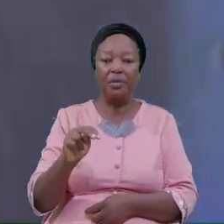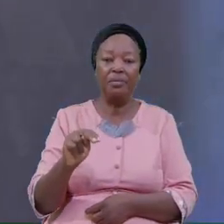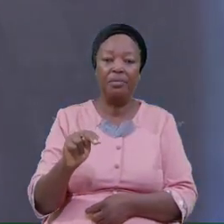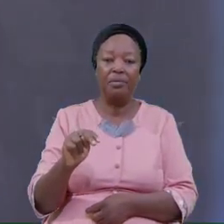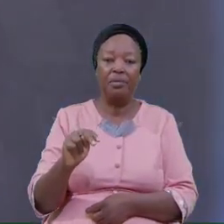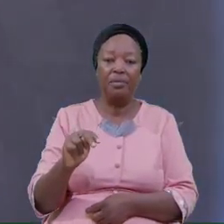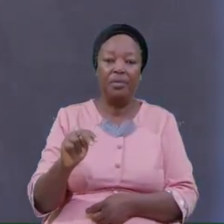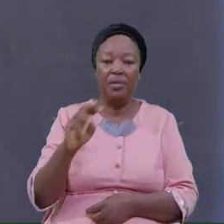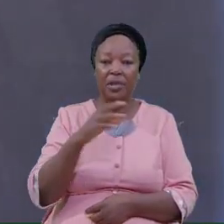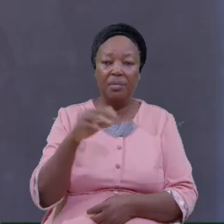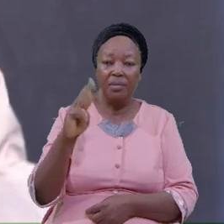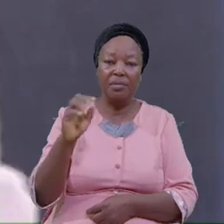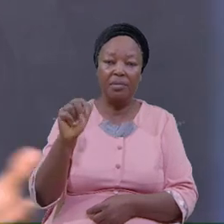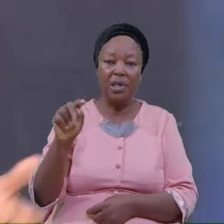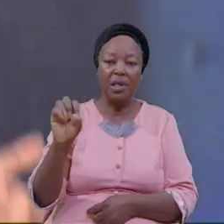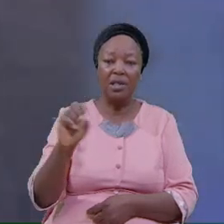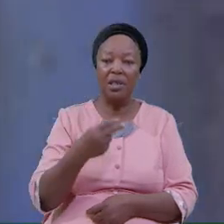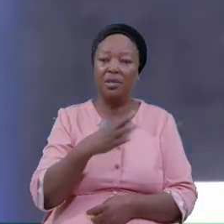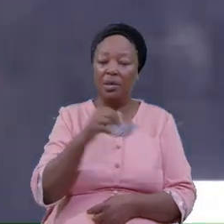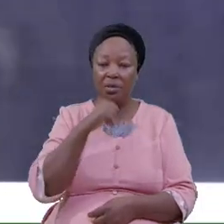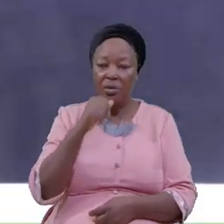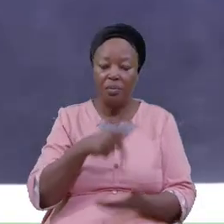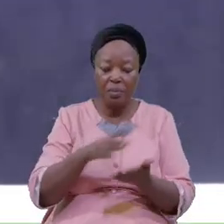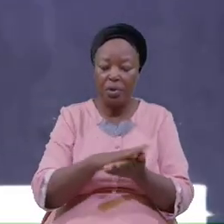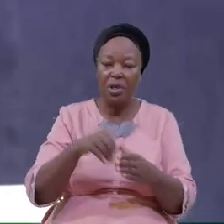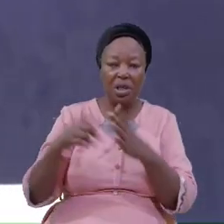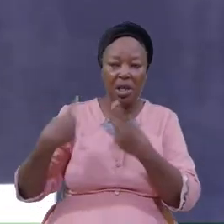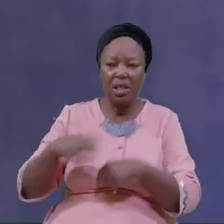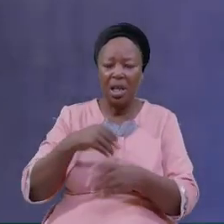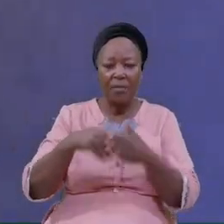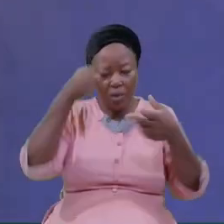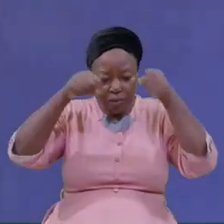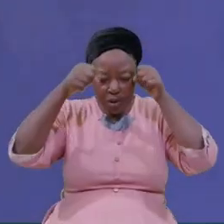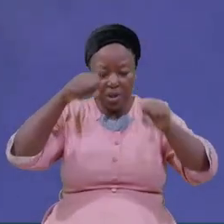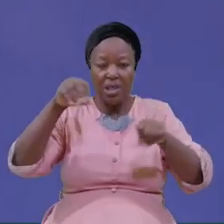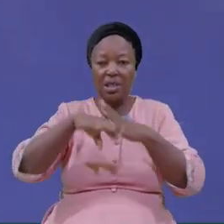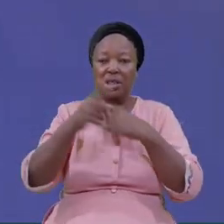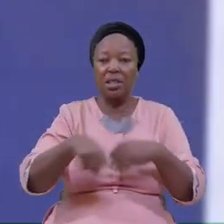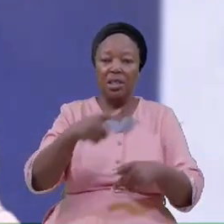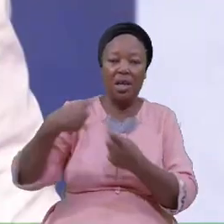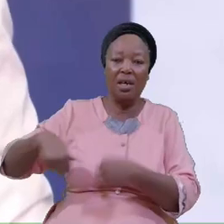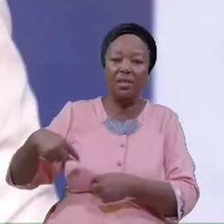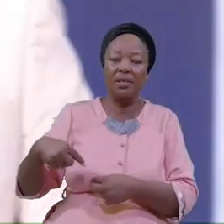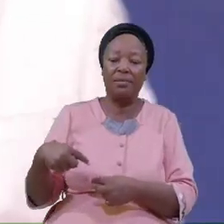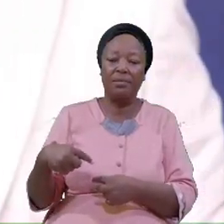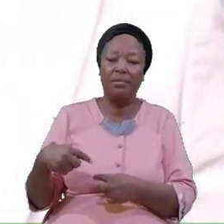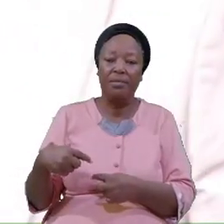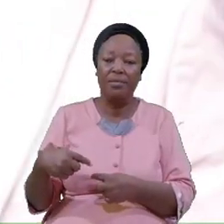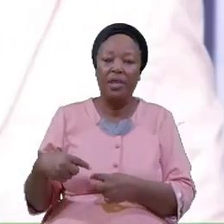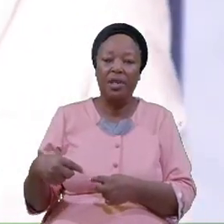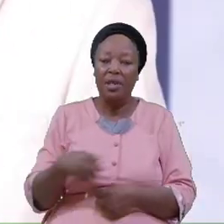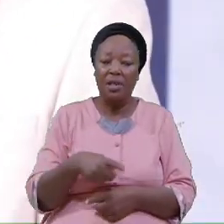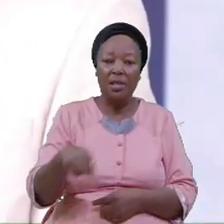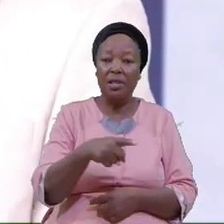pure in heart. Les tribus de Reuben, Gad et Manasseh n'étaient pas en paix. Il y avait l'injustice dans leur cœur. They looked away from